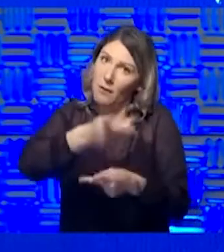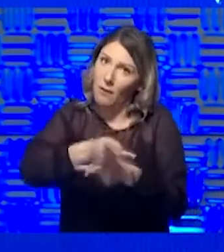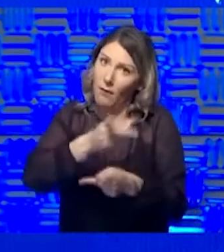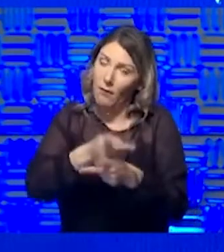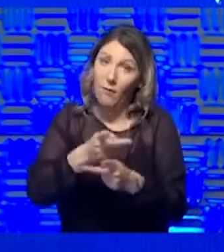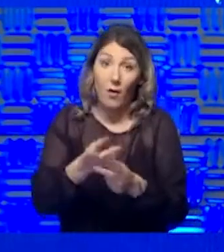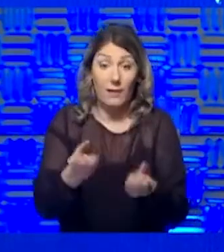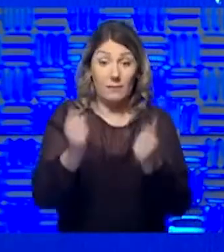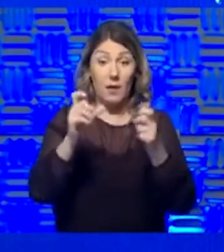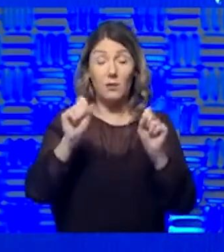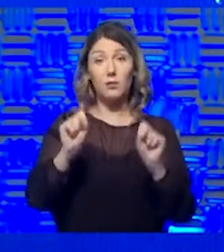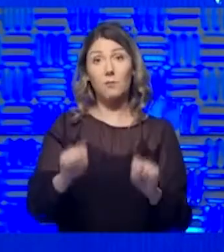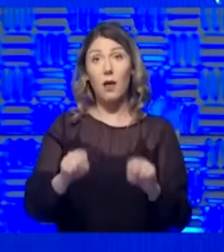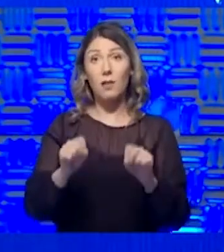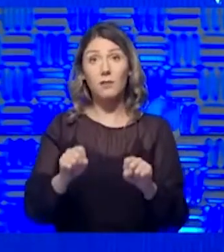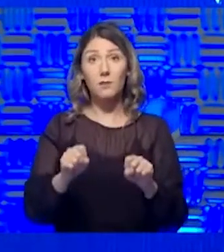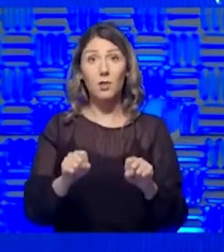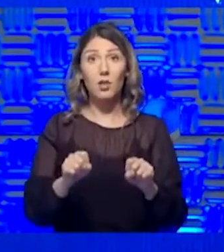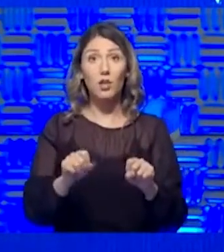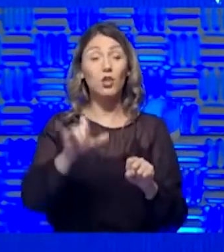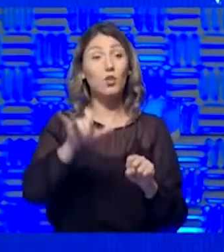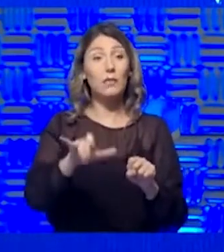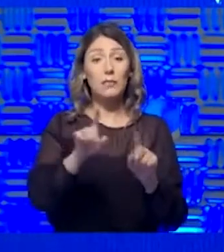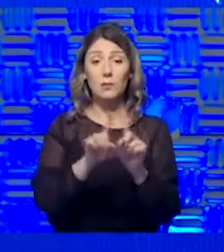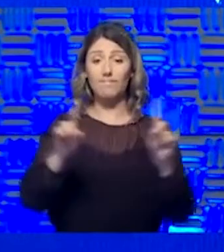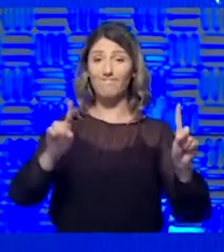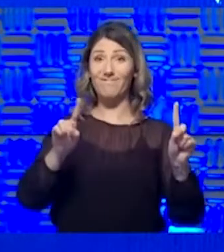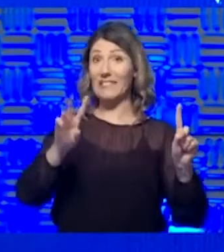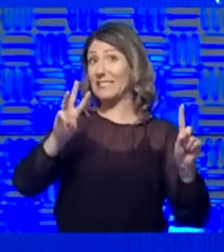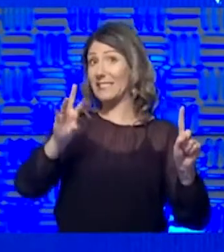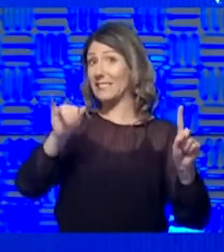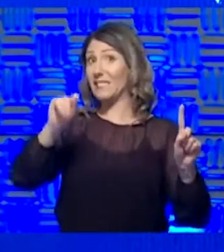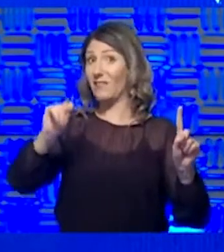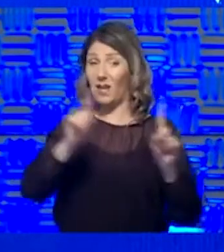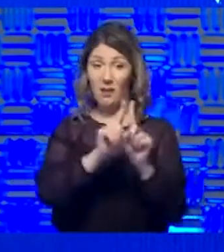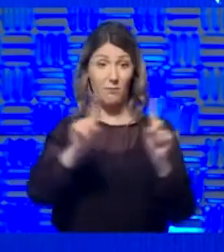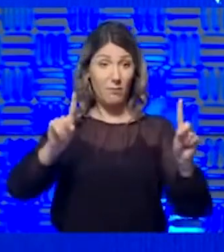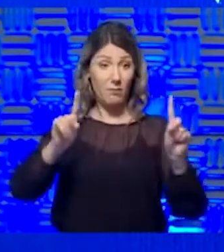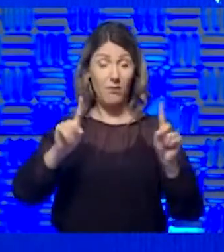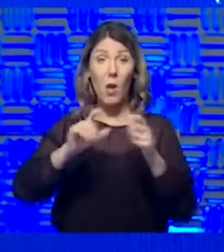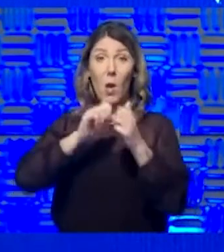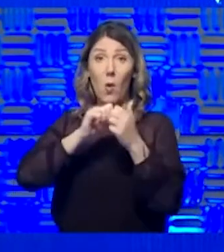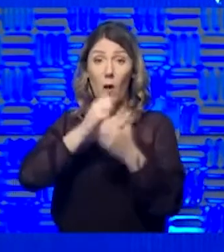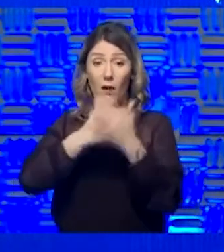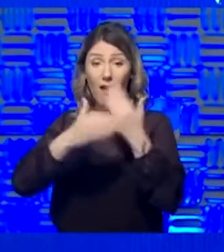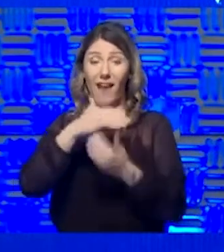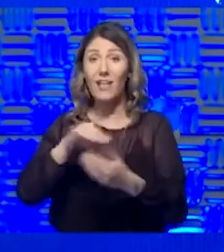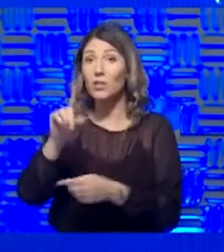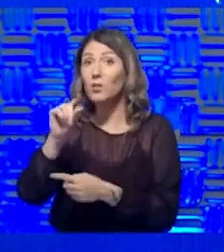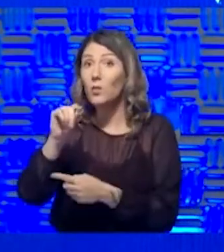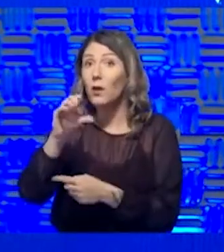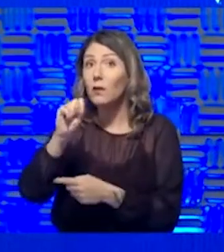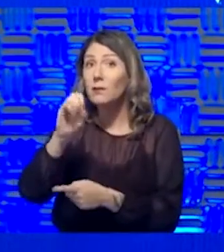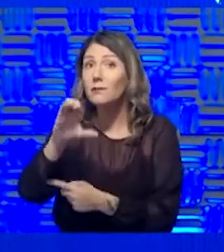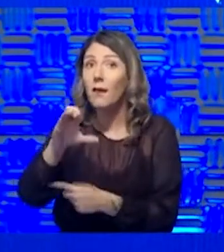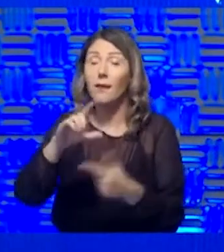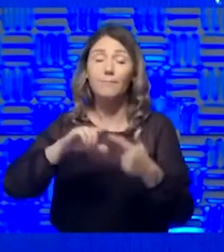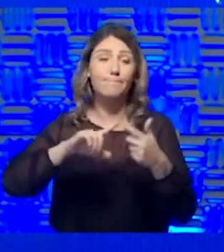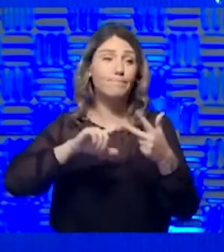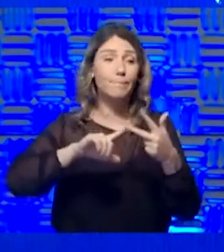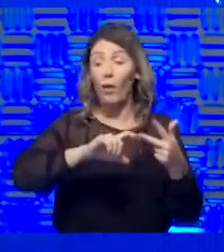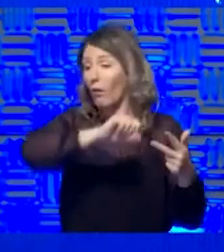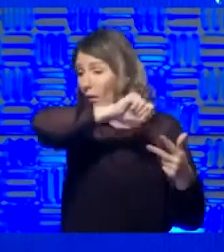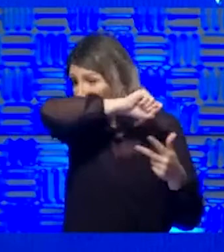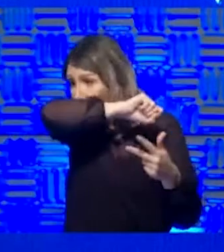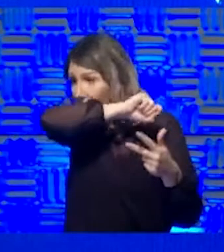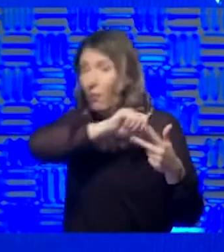possible, you're gonna have to stay 6 feet away, wash your hands for 20 seconds, cough into your elbow, don't